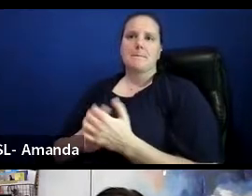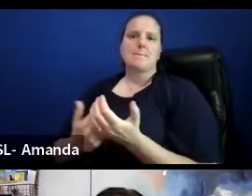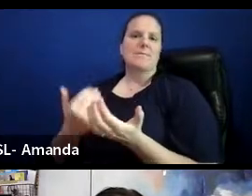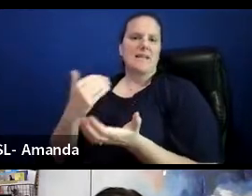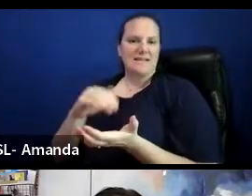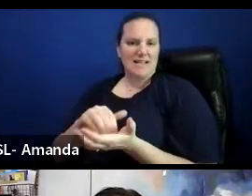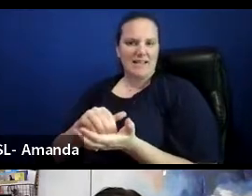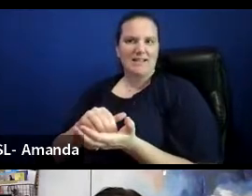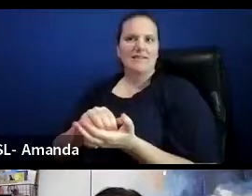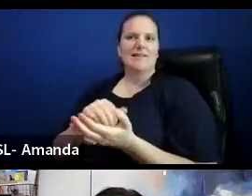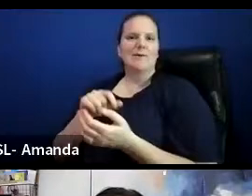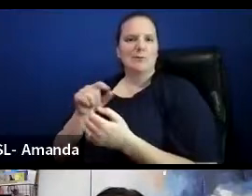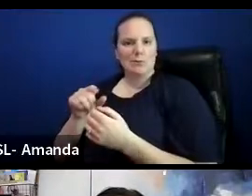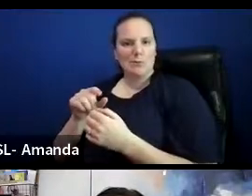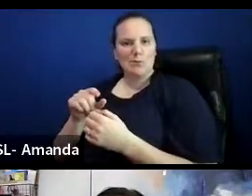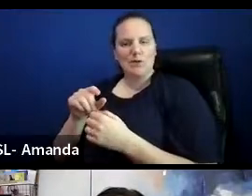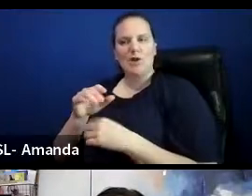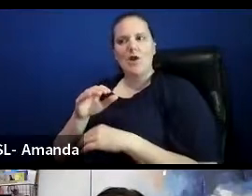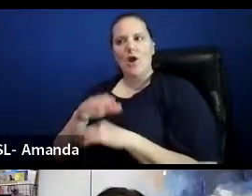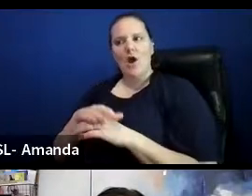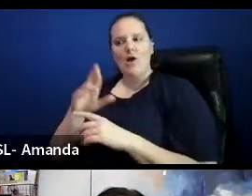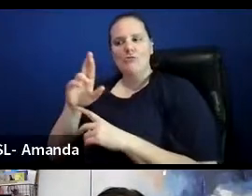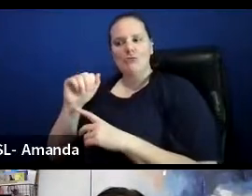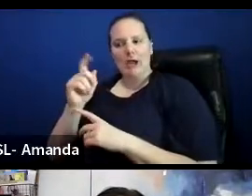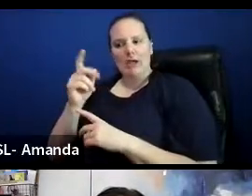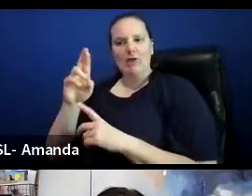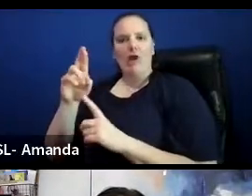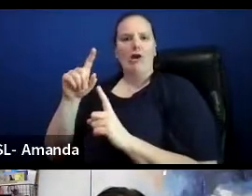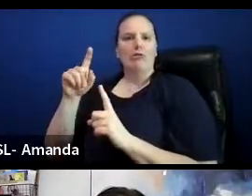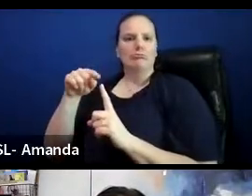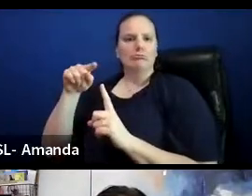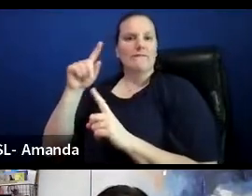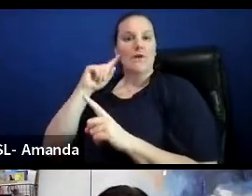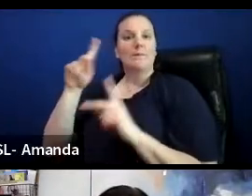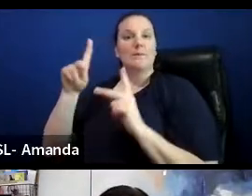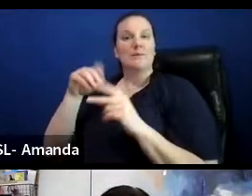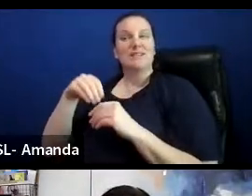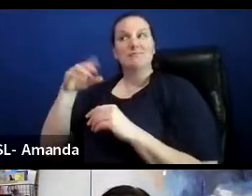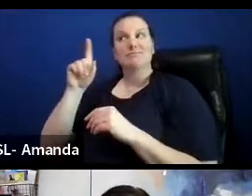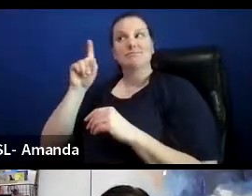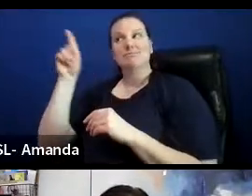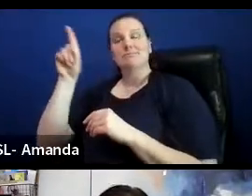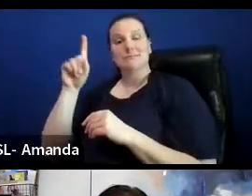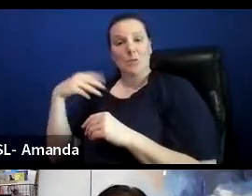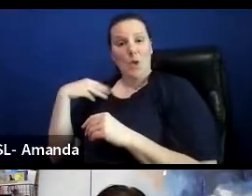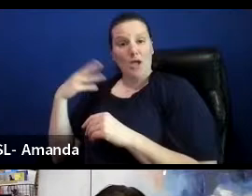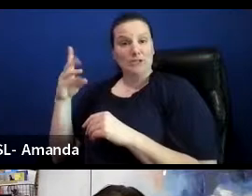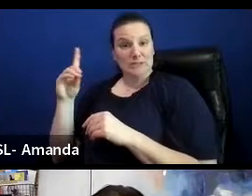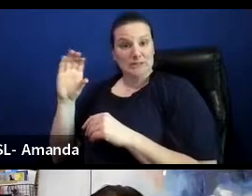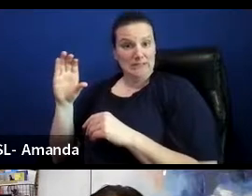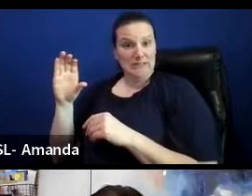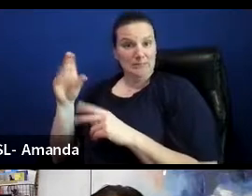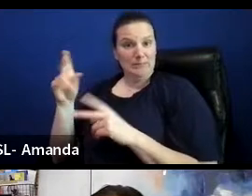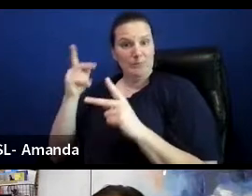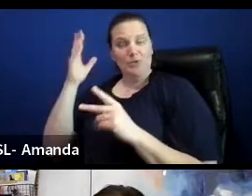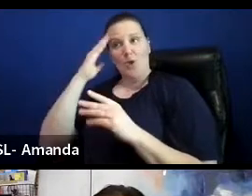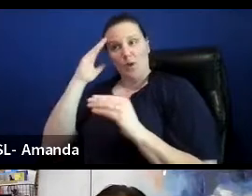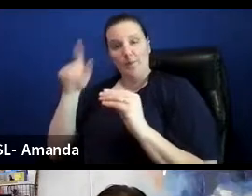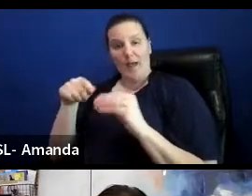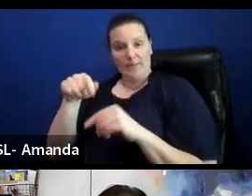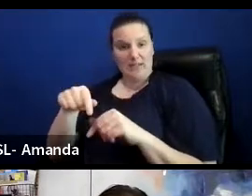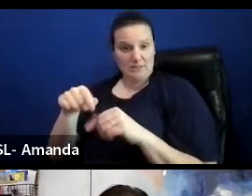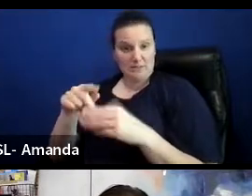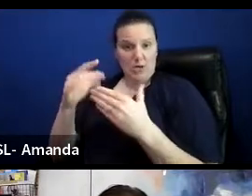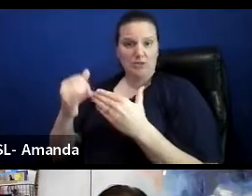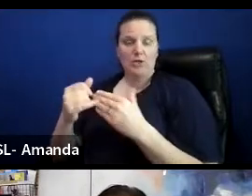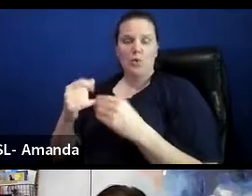radar screen of the folks back in DC. One of the key things that he said that relates